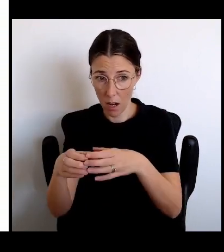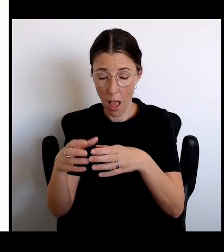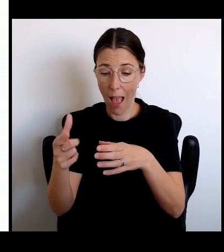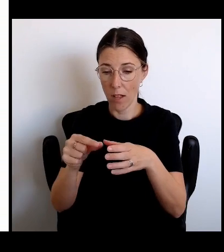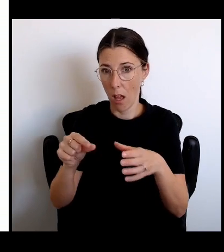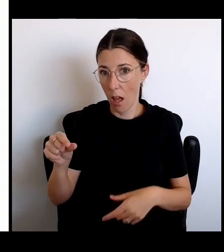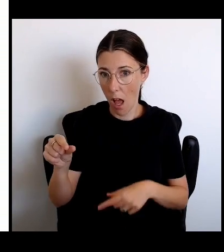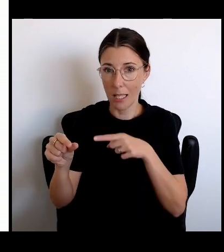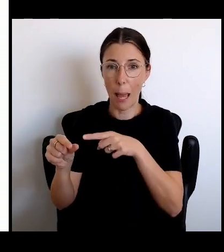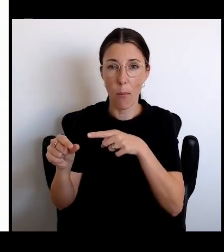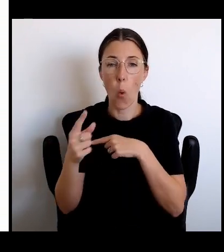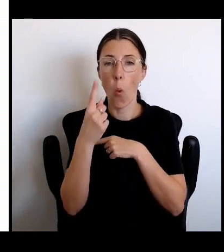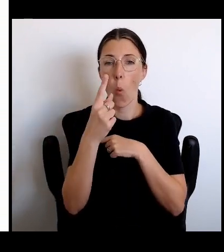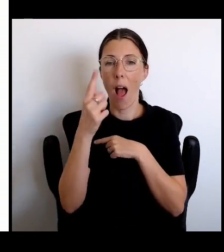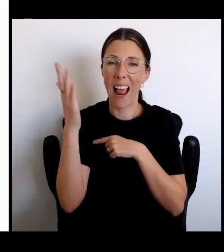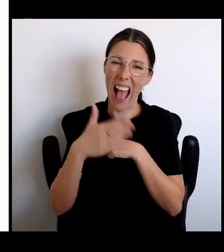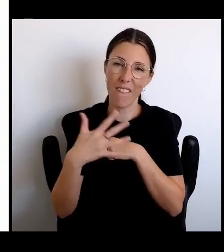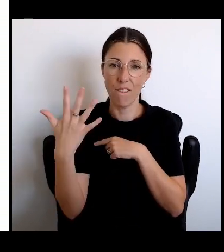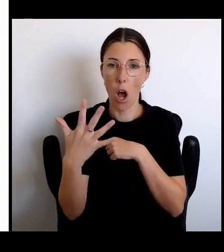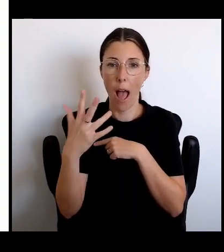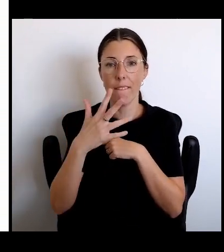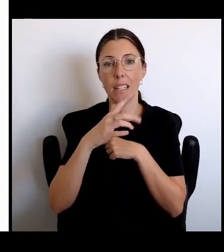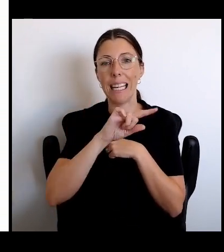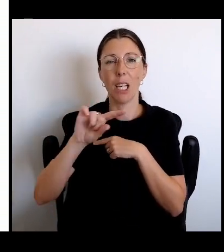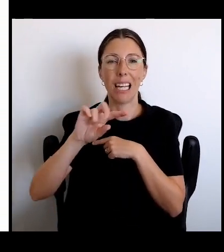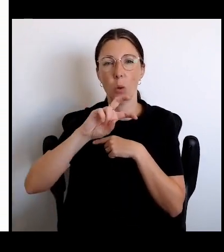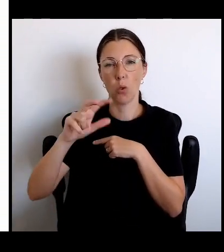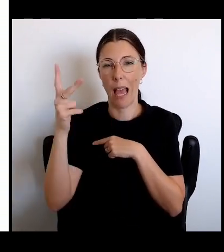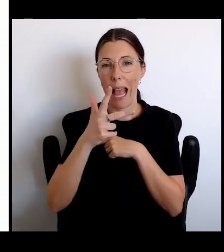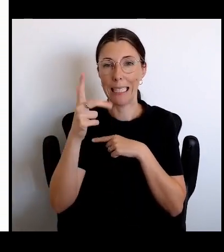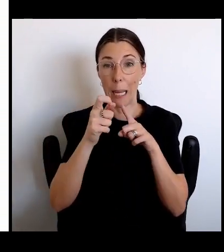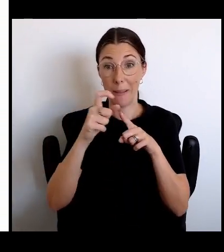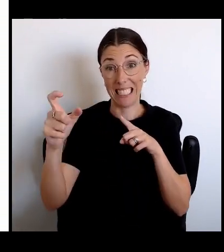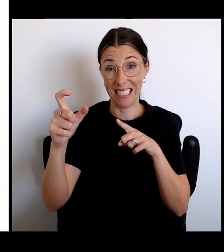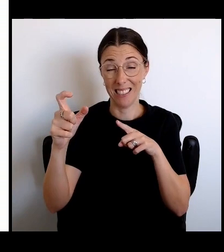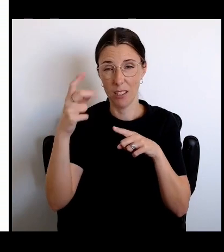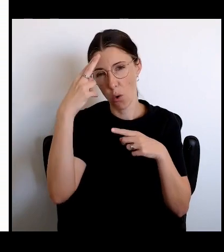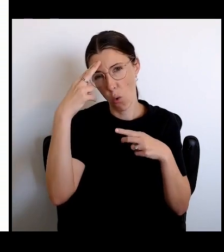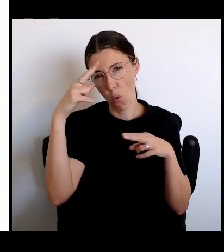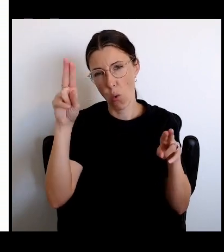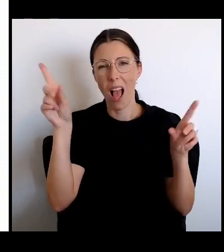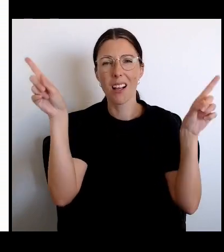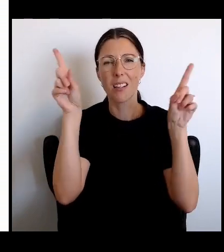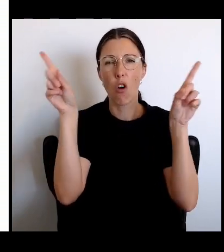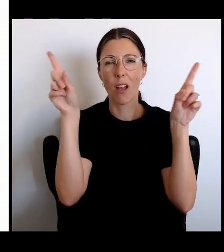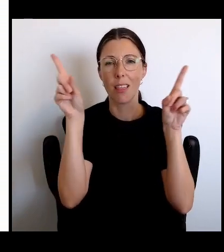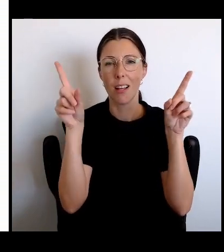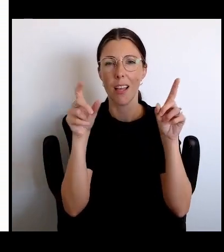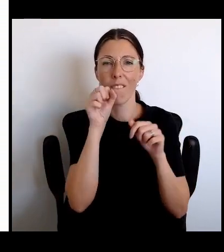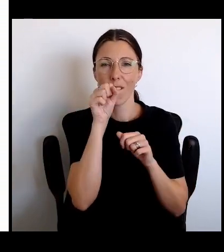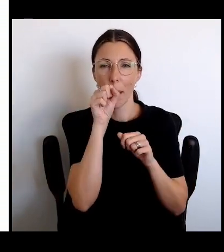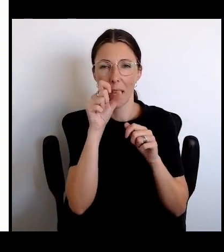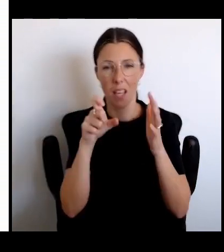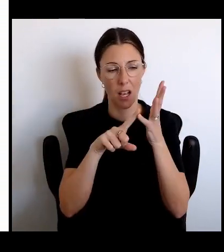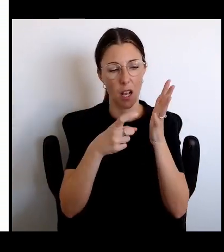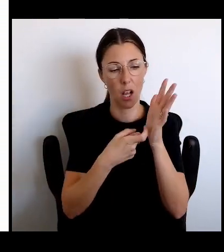of 1 in 5 or 18% are what we term as currently vaping. And by current vaping, we describe that as they've vaped at least